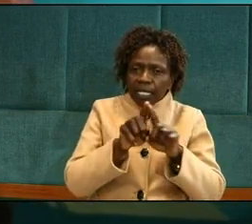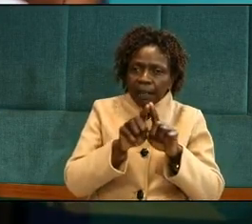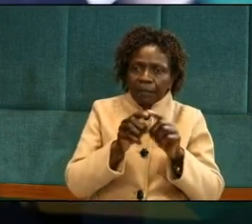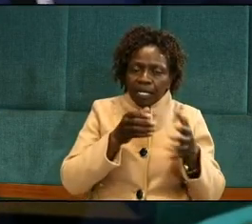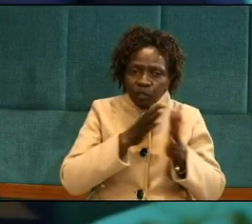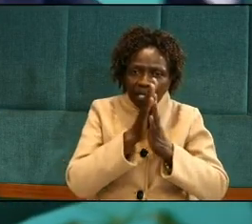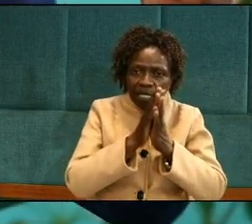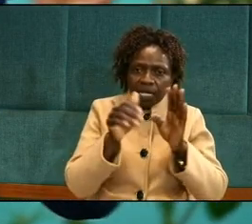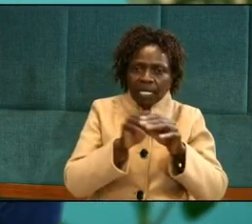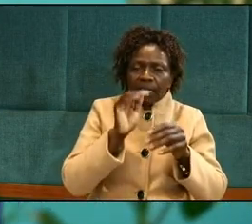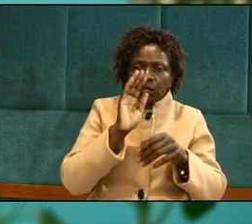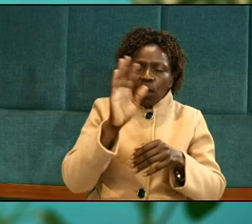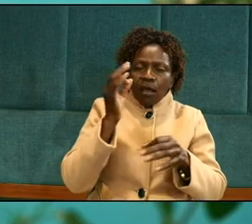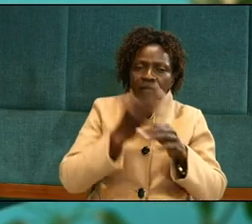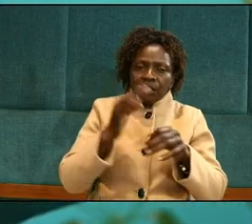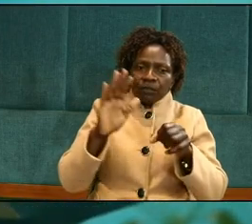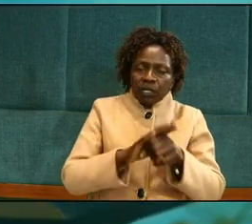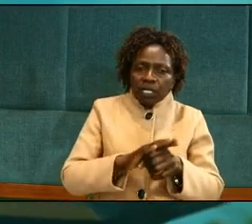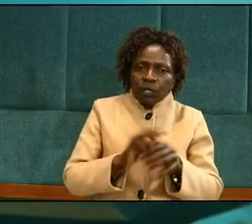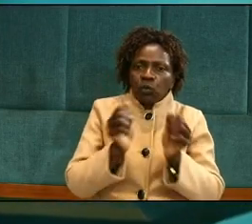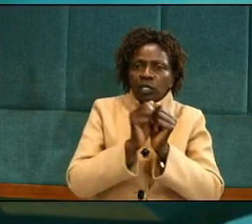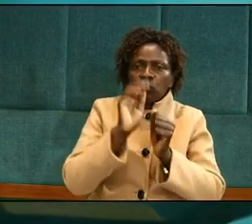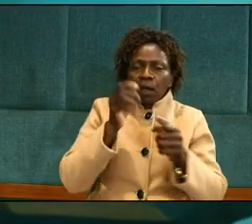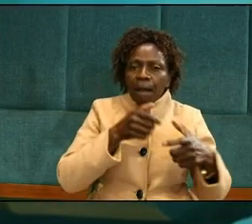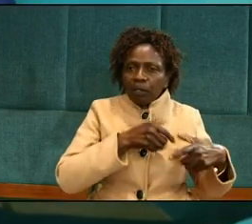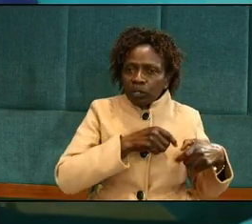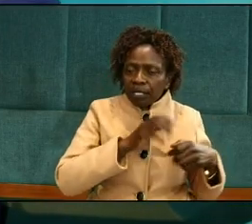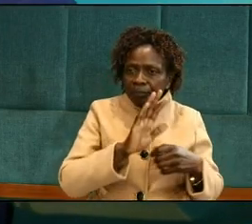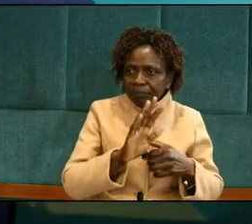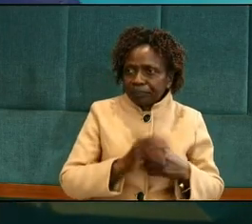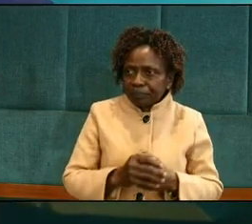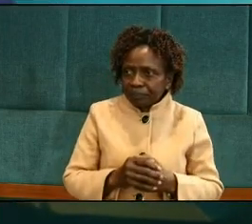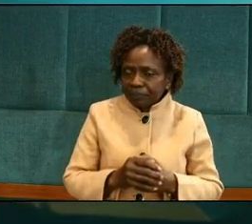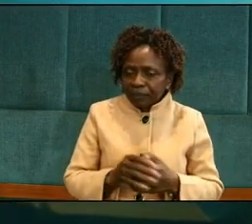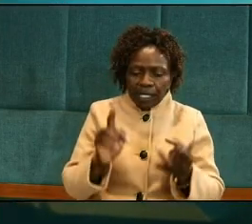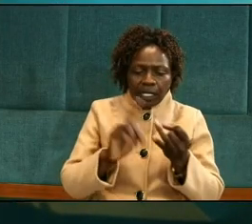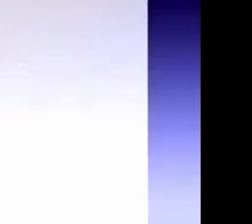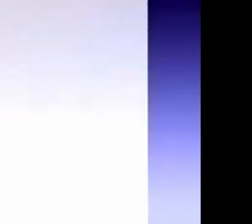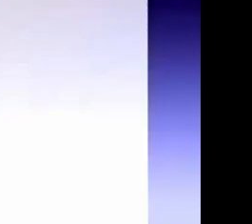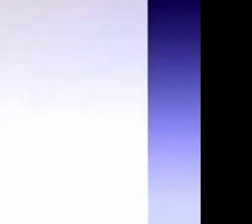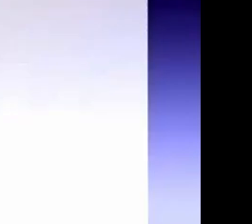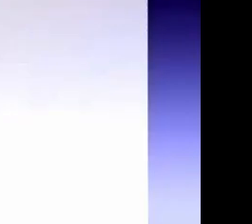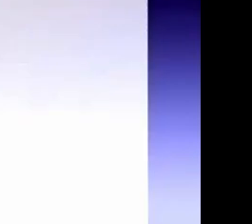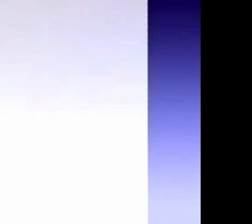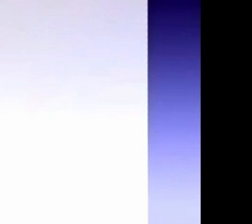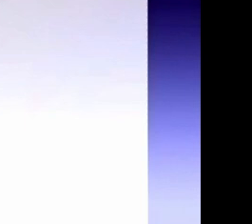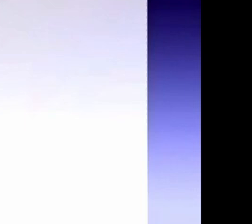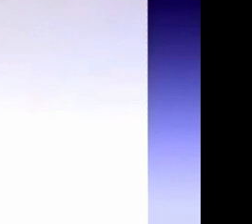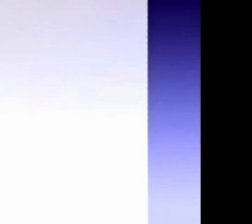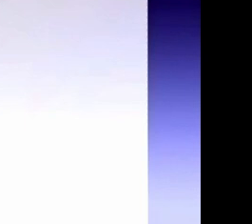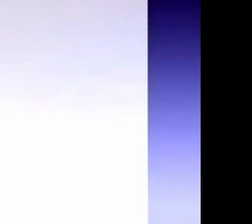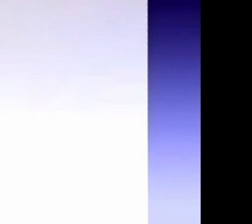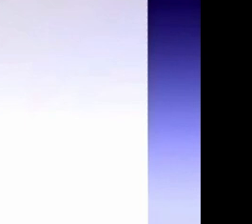interested in your faithfulness to your partner. Secondly, and significantly, love is